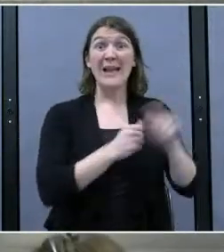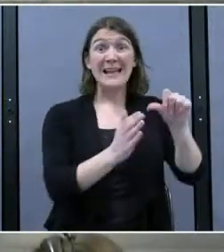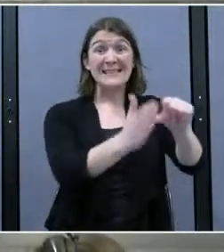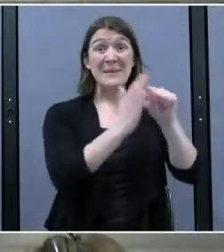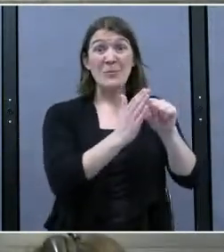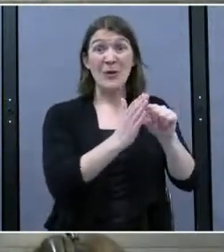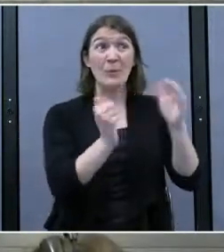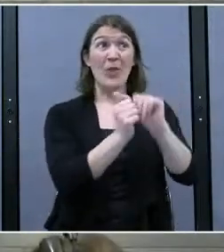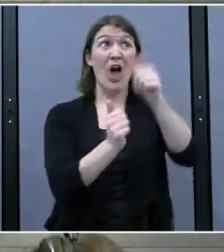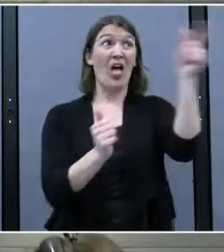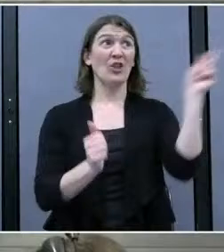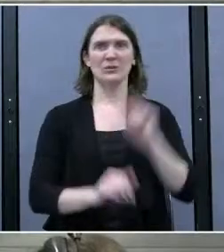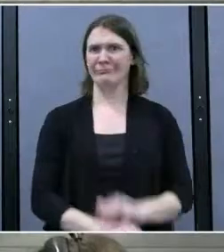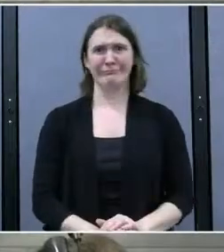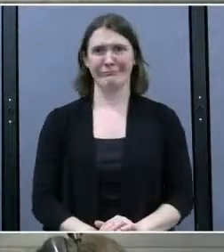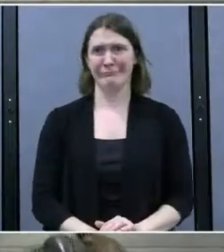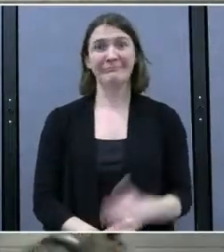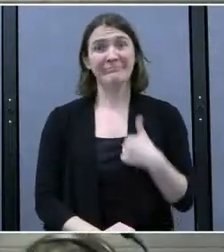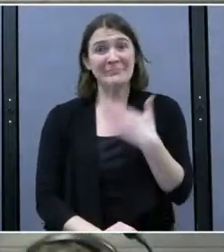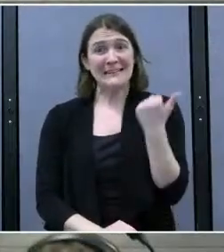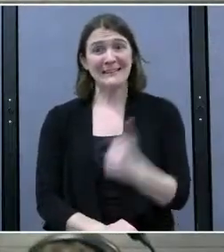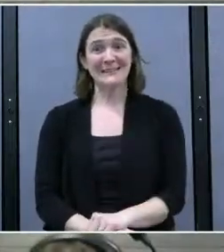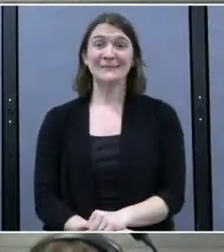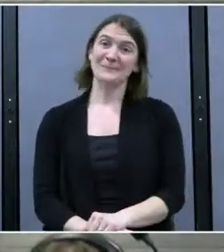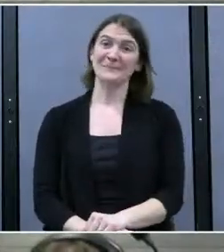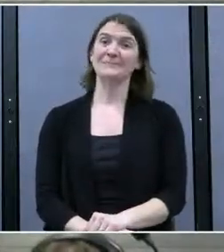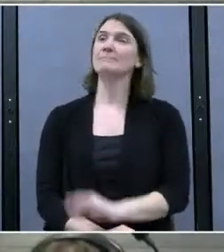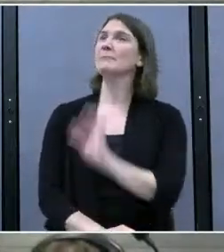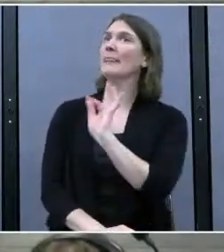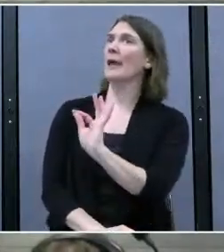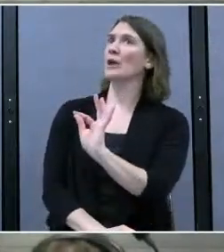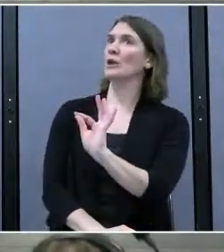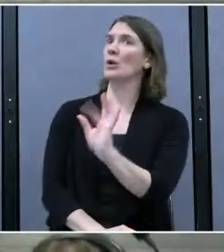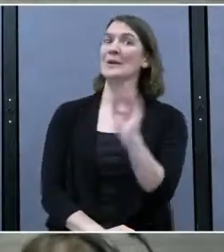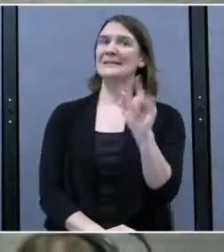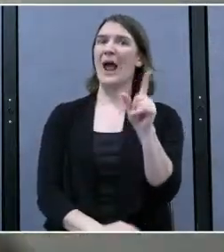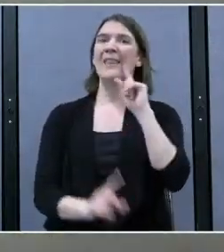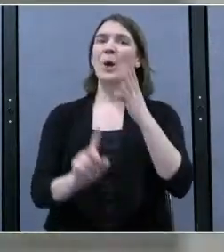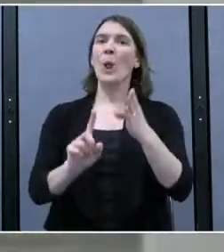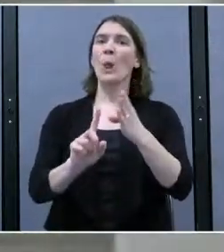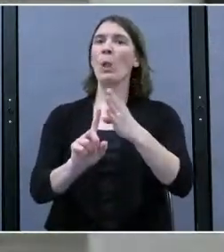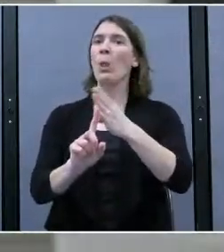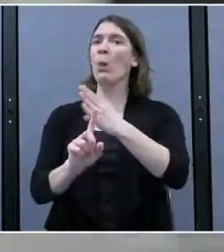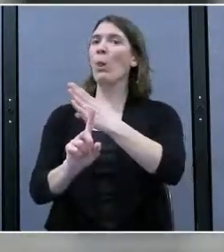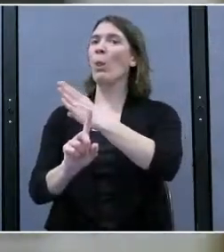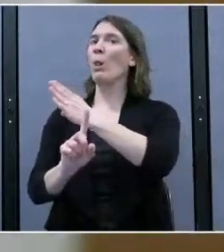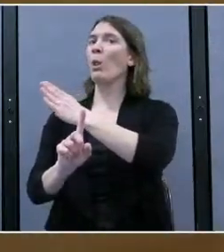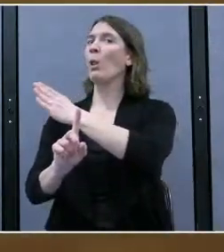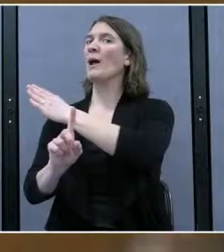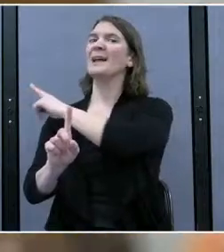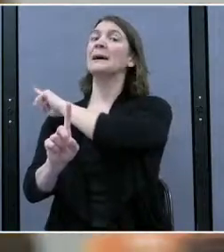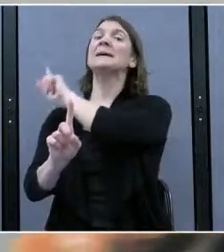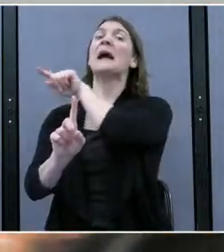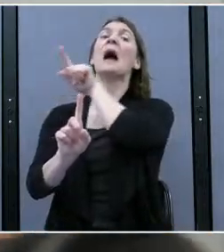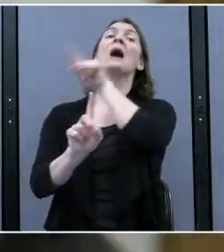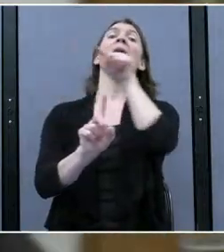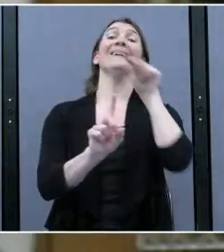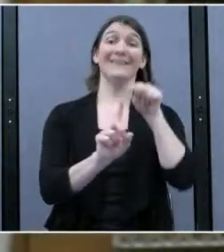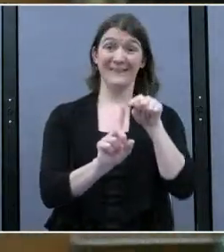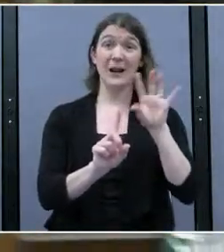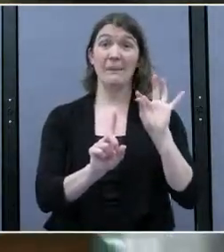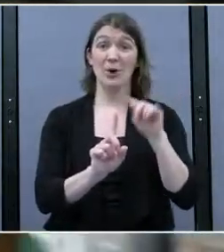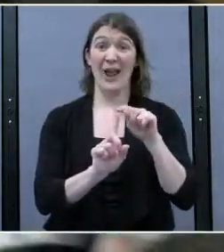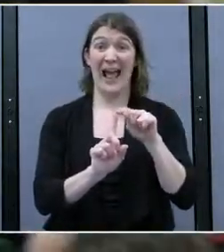the state. So, Thanks, Patrick. I feel like we're drifting a little away from the purpose of this